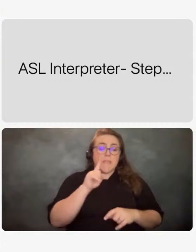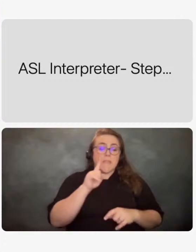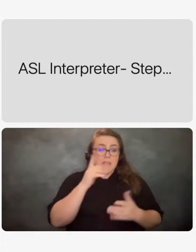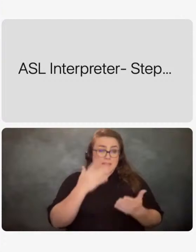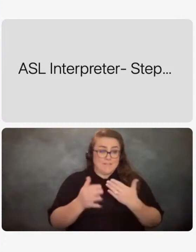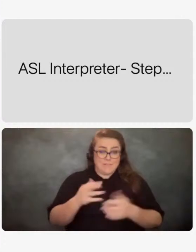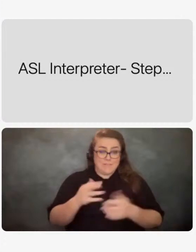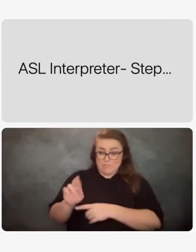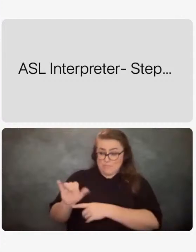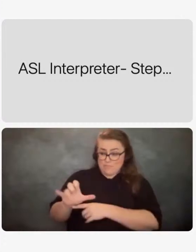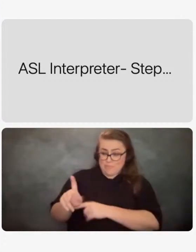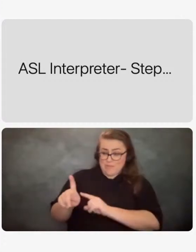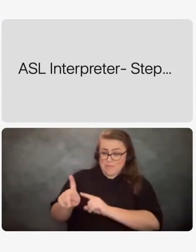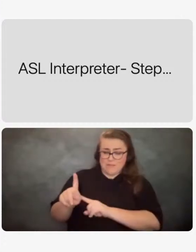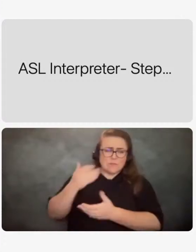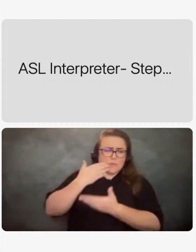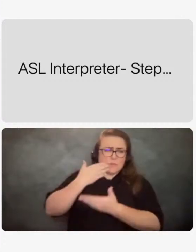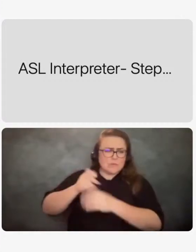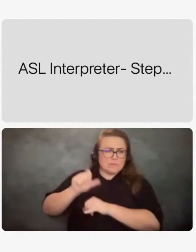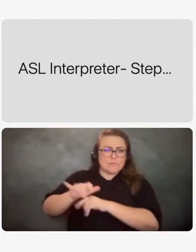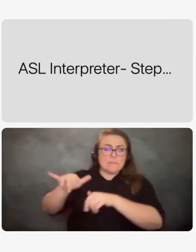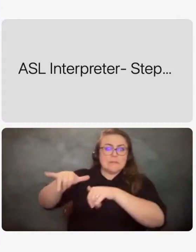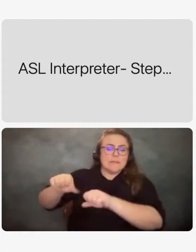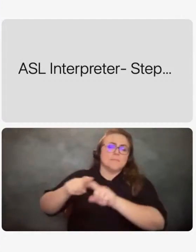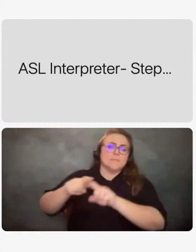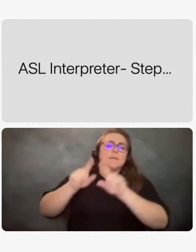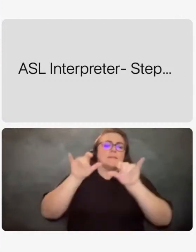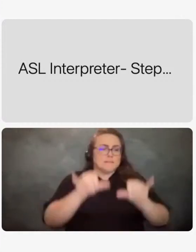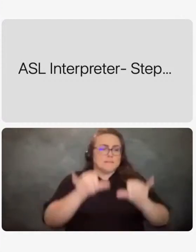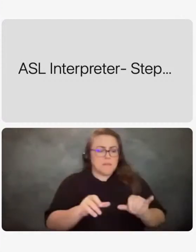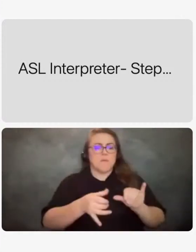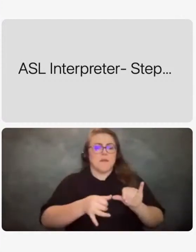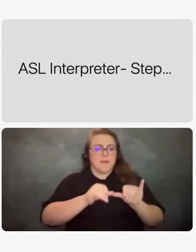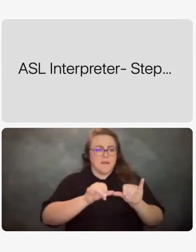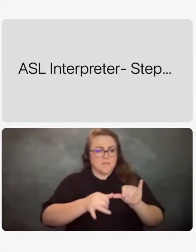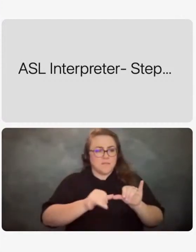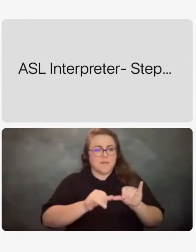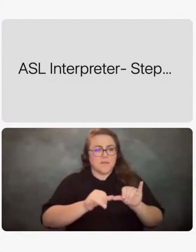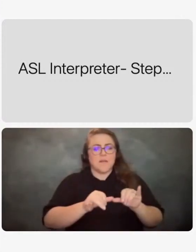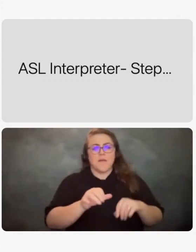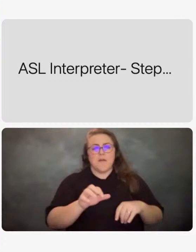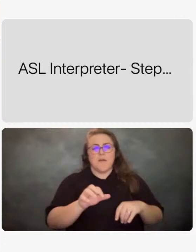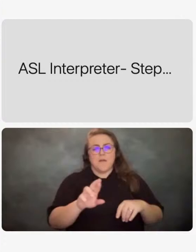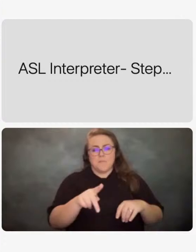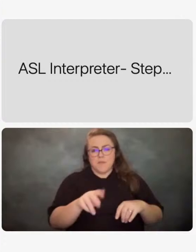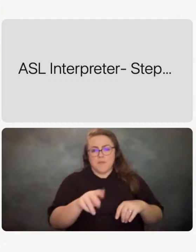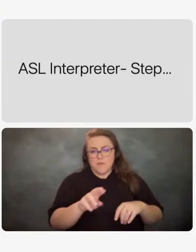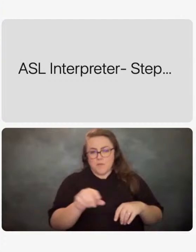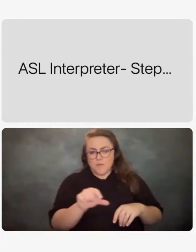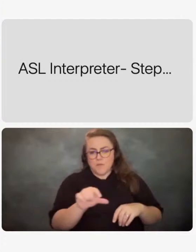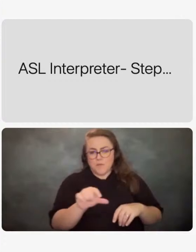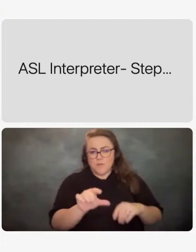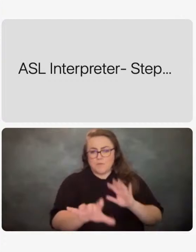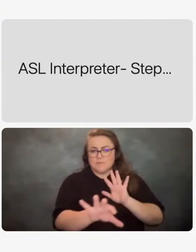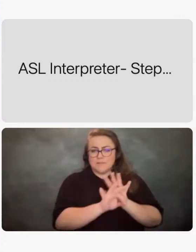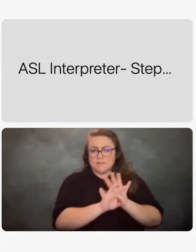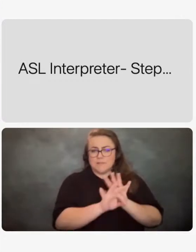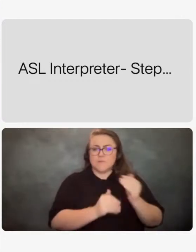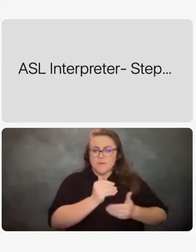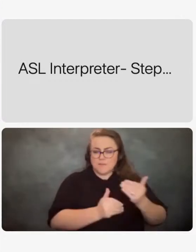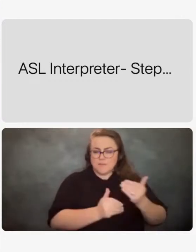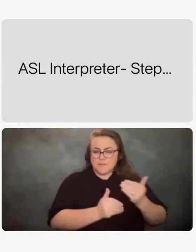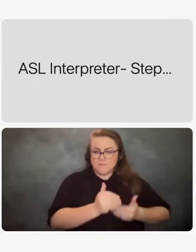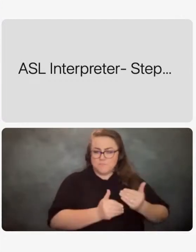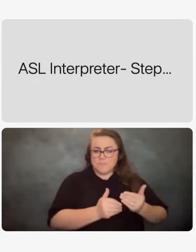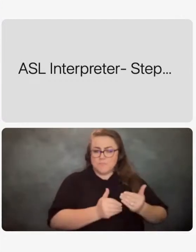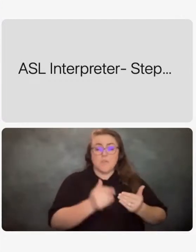to go through the architectural RFP/RFQ selection process to make sure that we select the best team that are available that can partner with